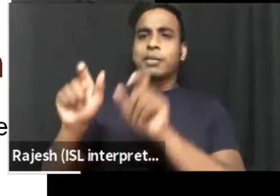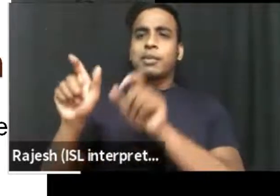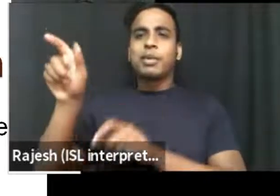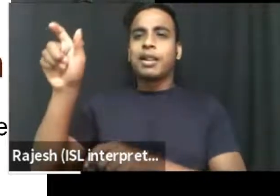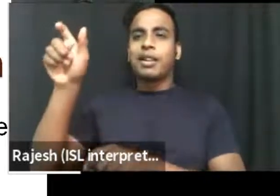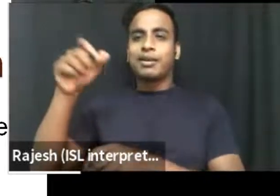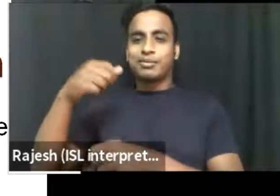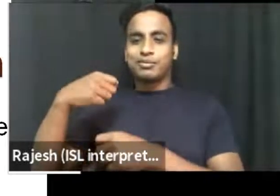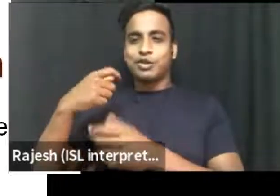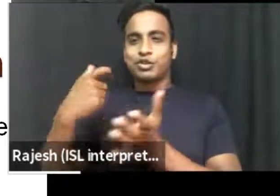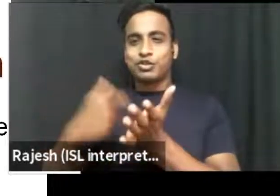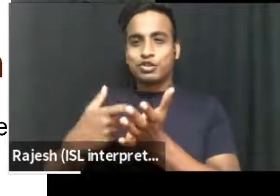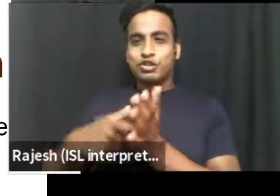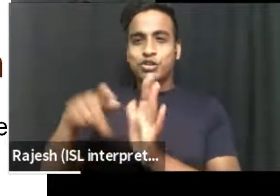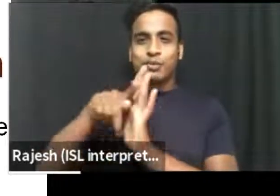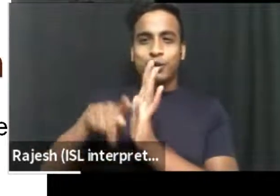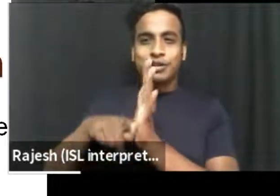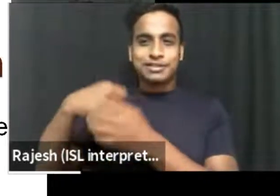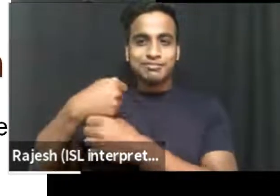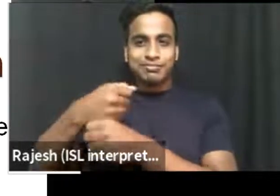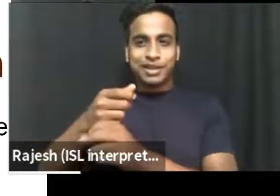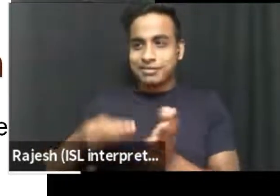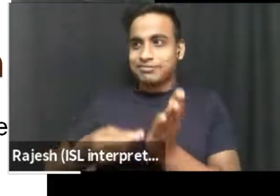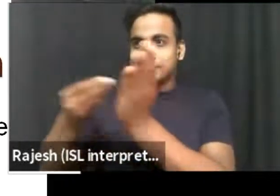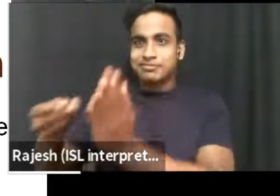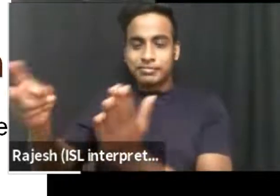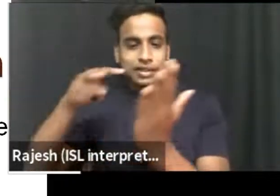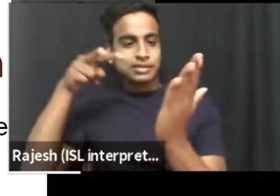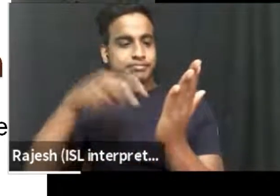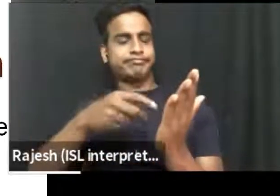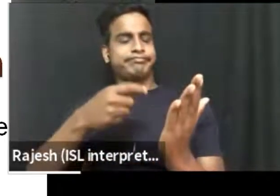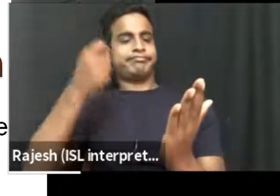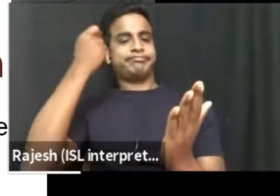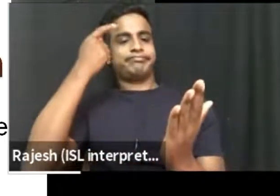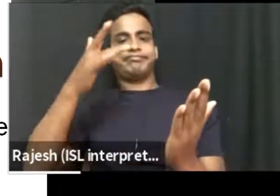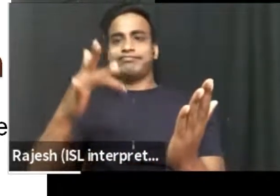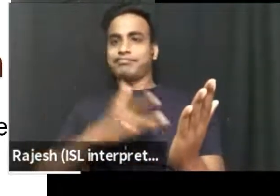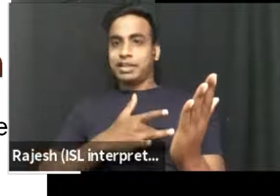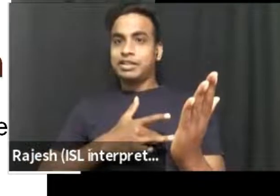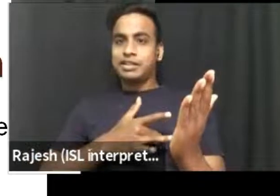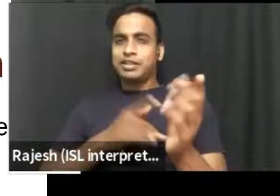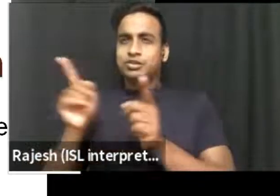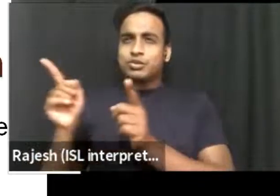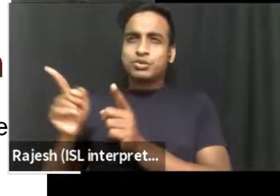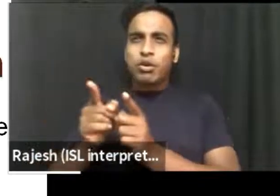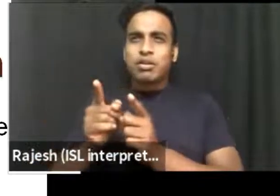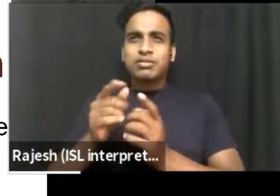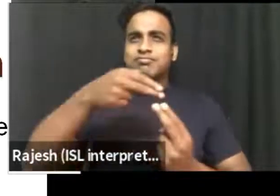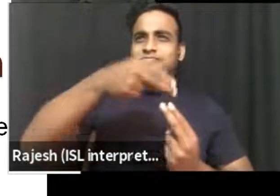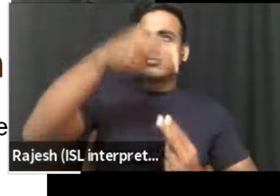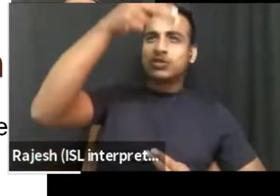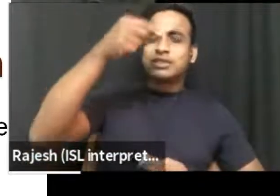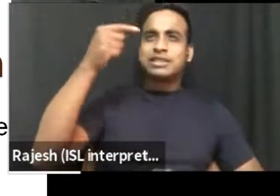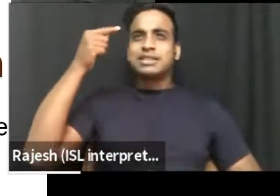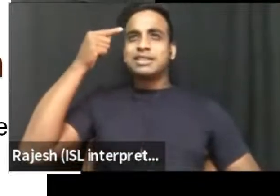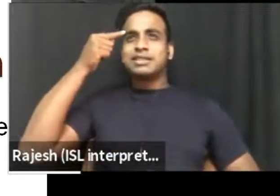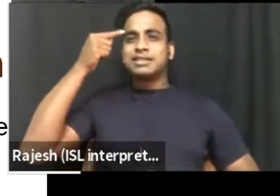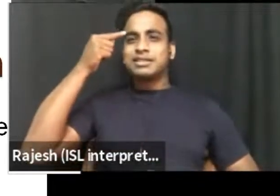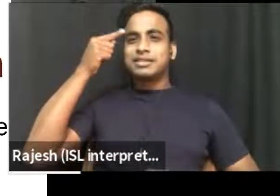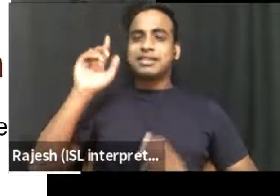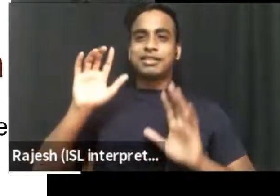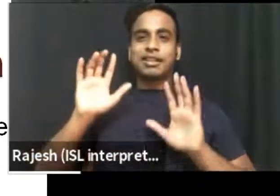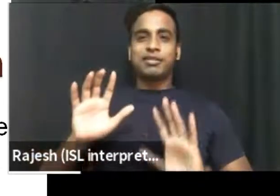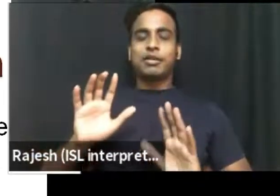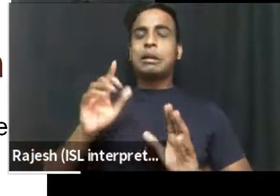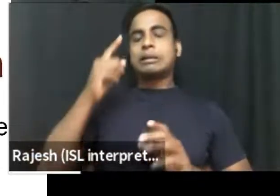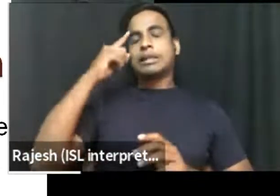was. And so we agreed on, we will look at a short policy brief, mostly for the policy